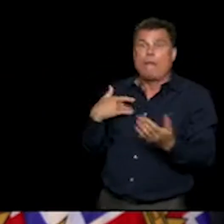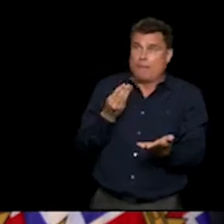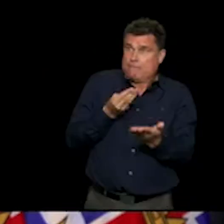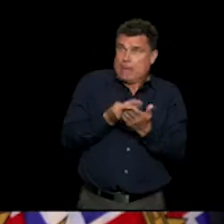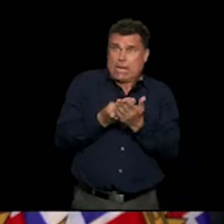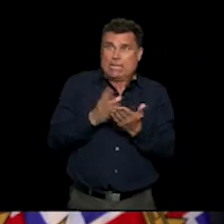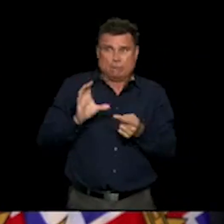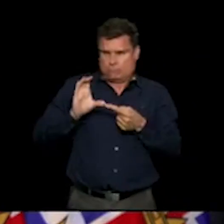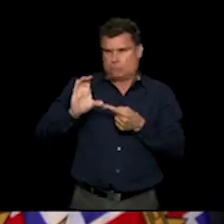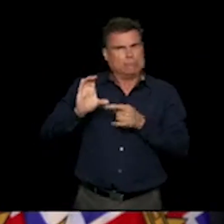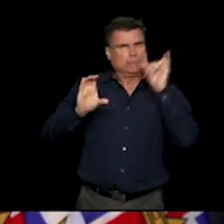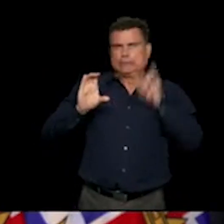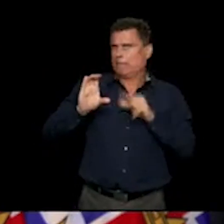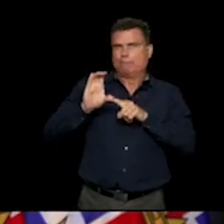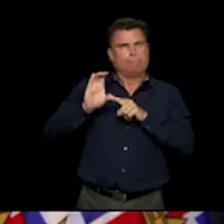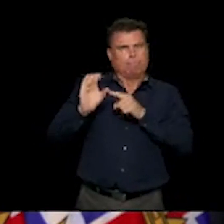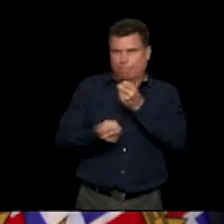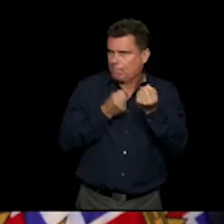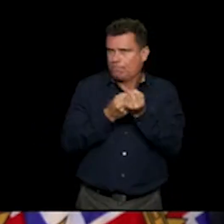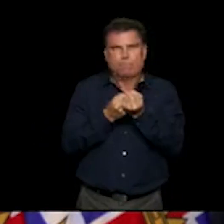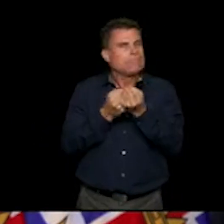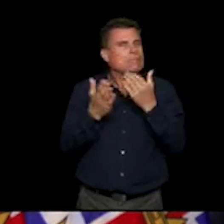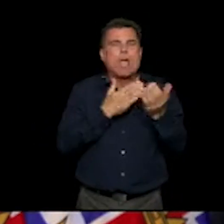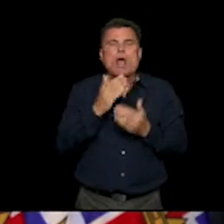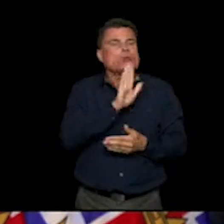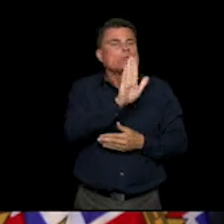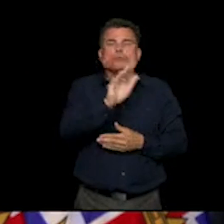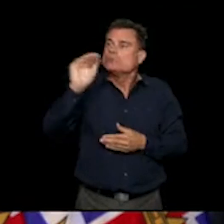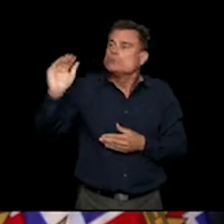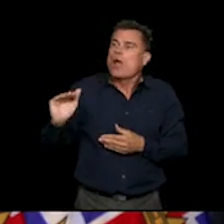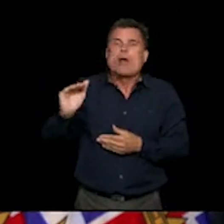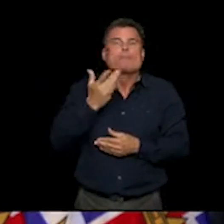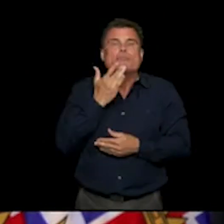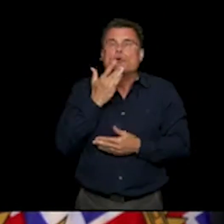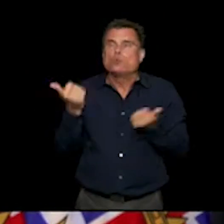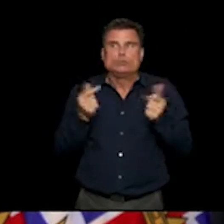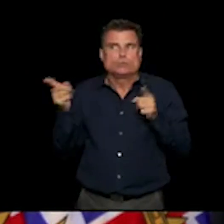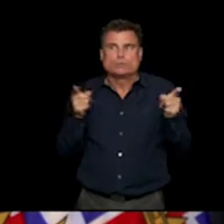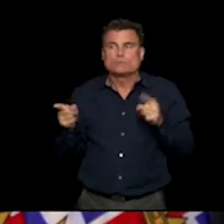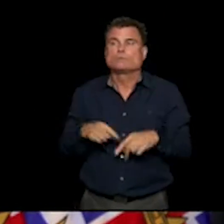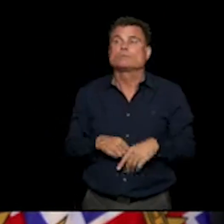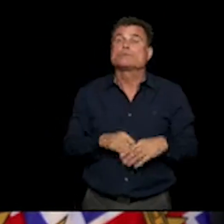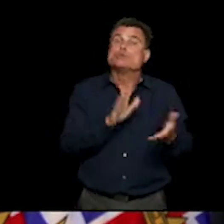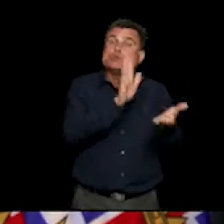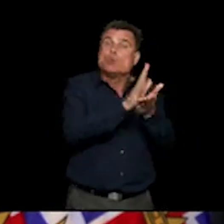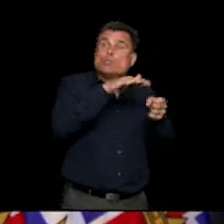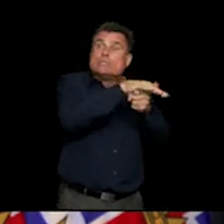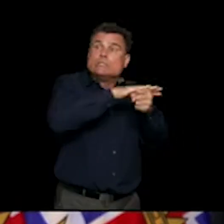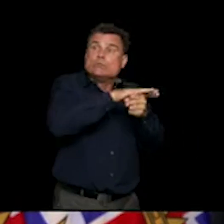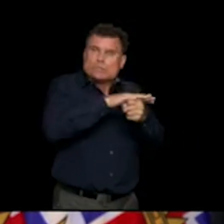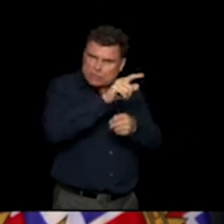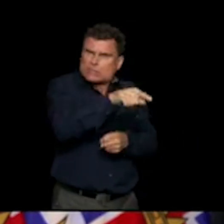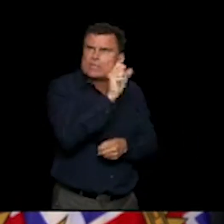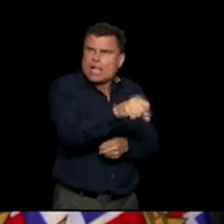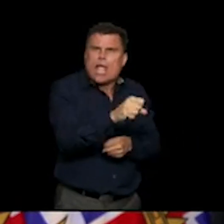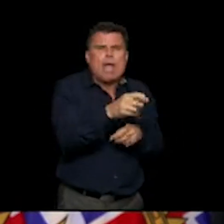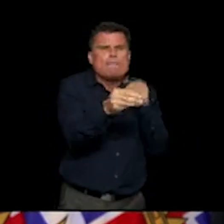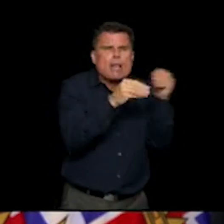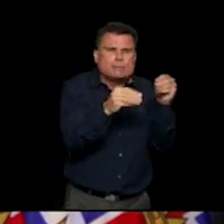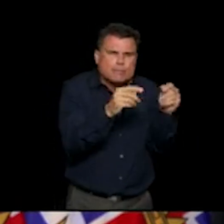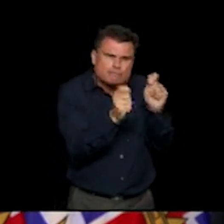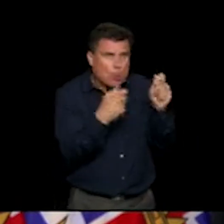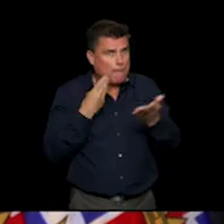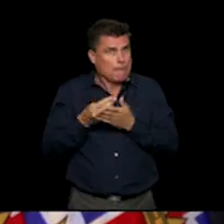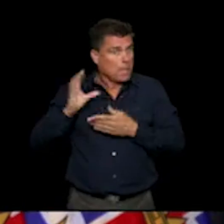The Ministry of Education, our government, the province of BC, wants to make sure that districts are kept whole and have funding that allows them to be flexible